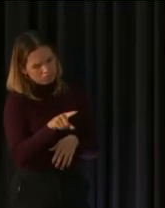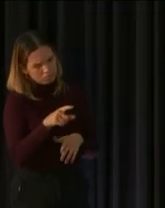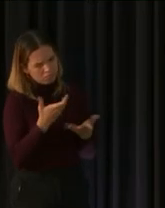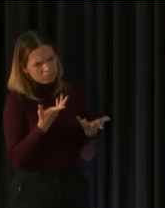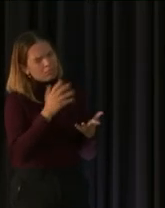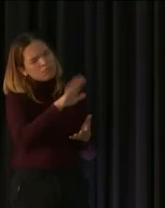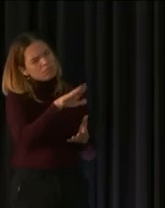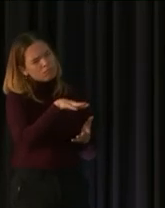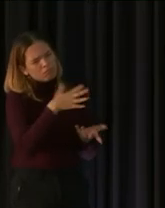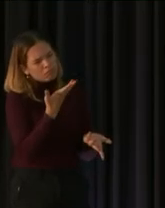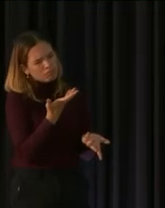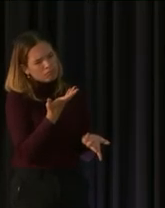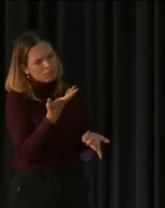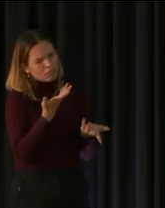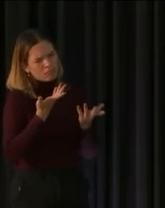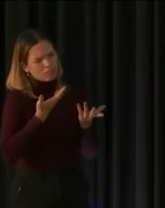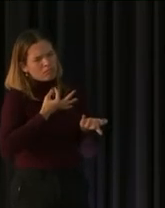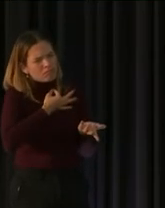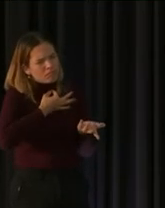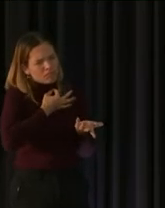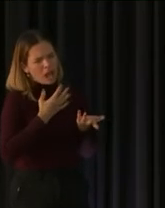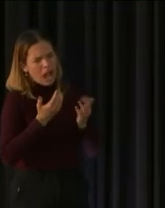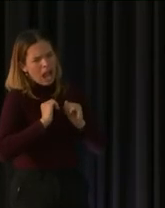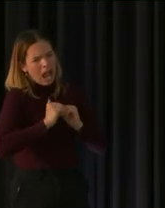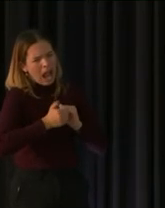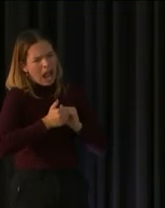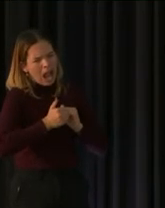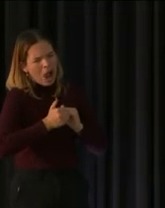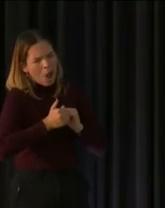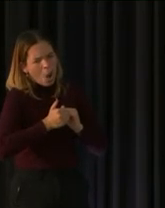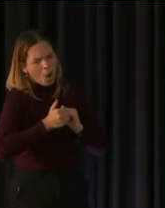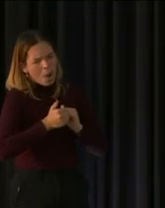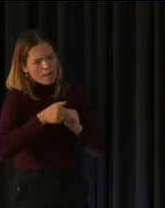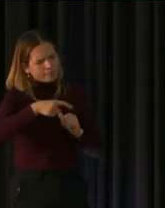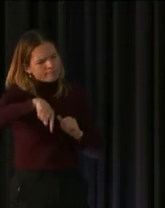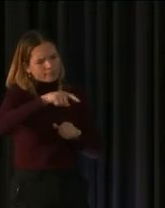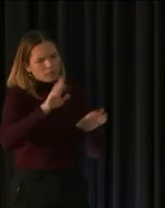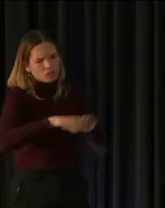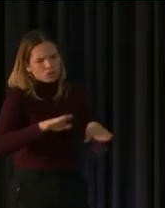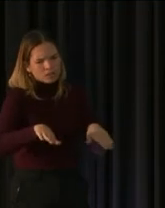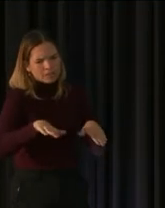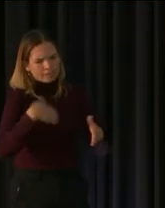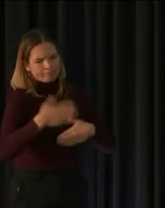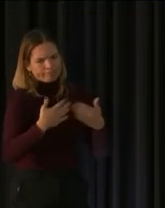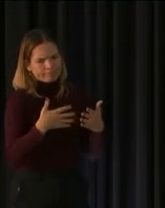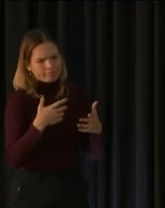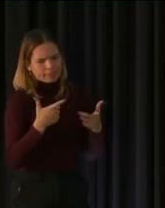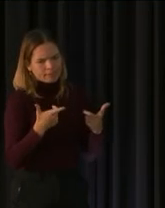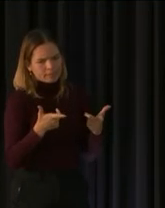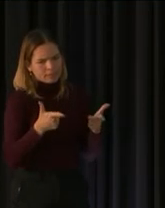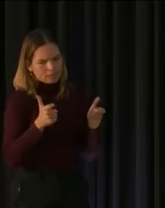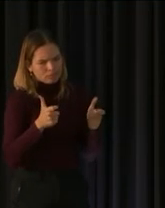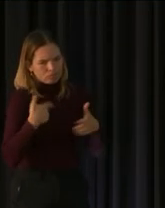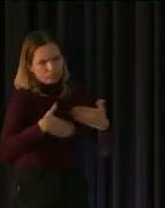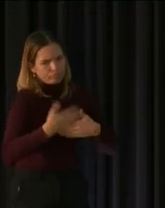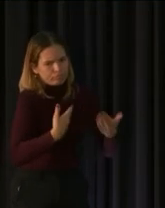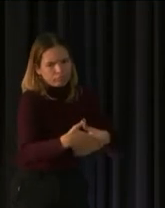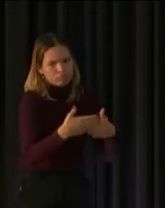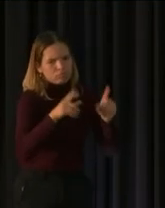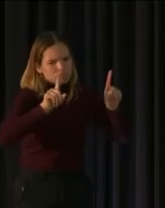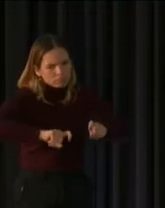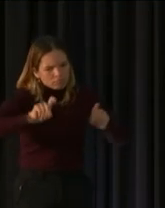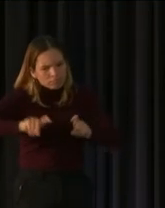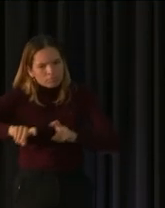the moment whether someone is infectious, and also vaccination. So I haven't heard a single thing about either of